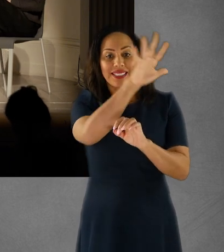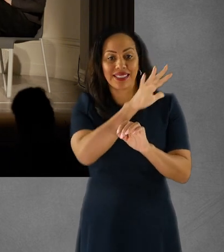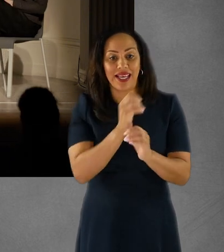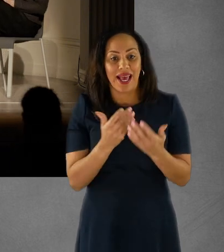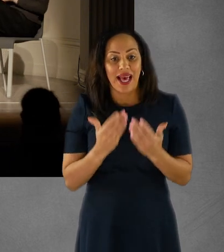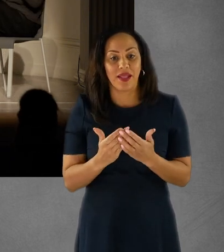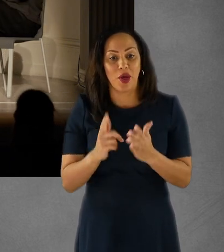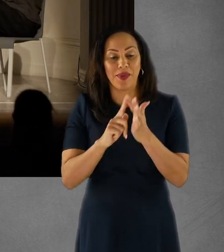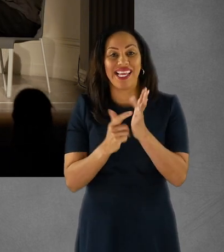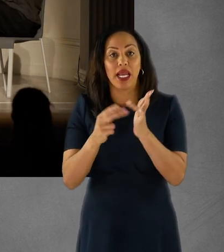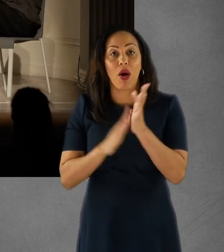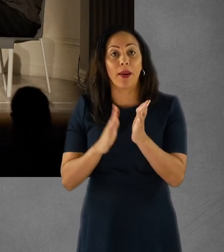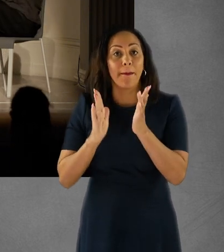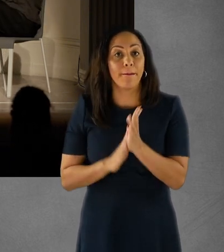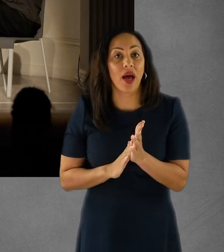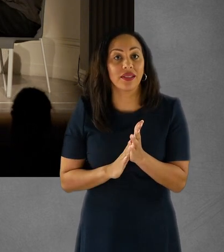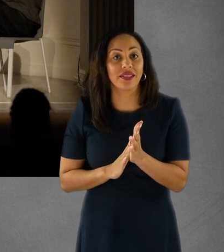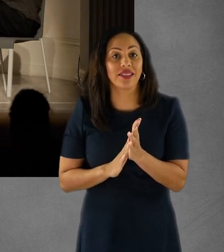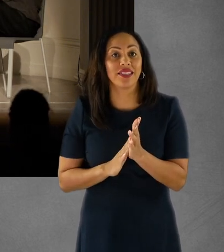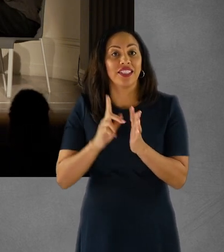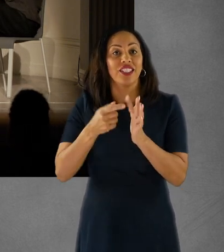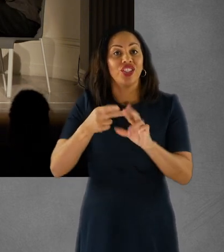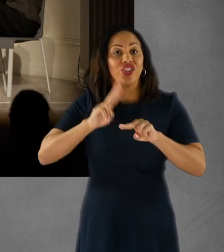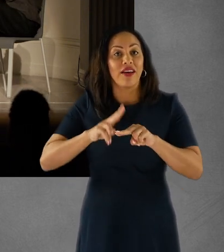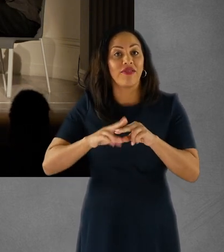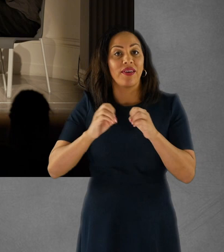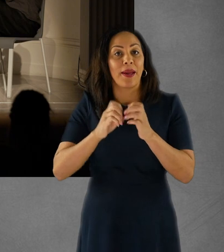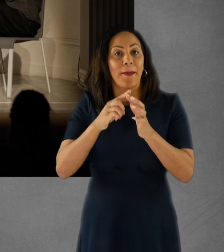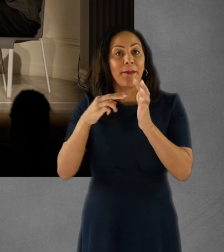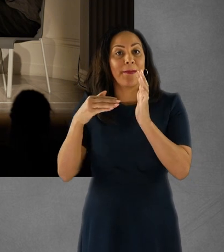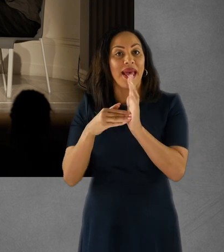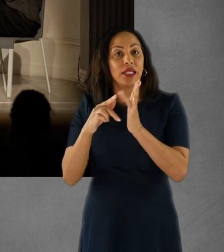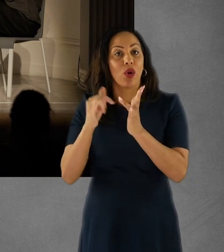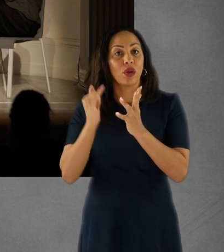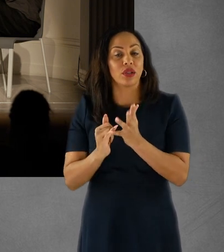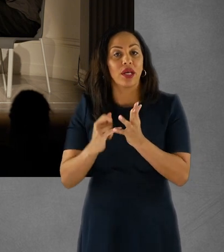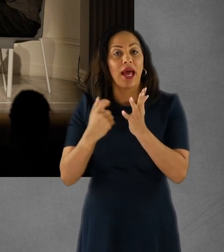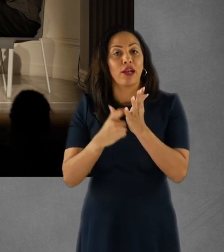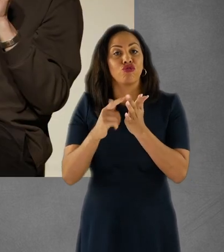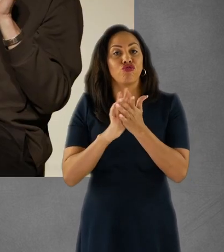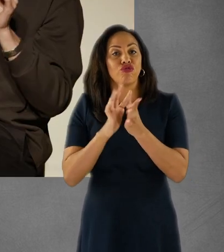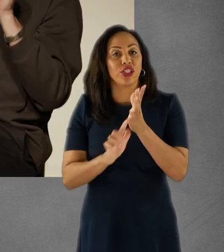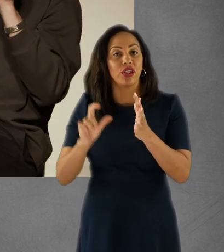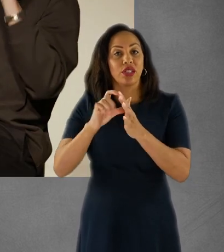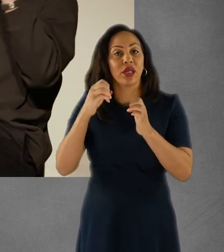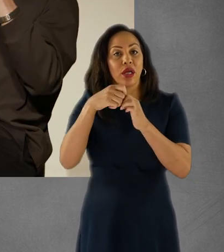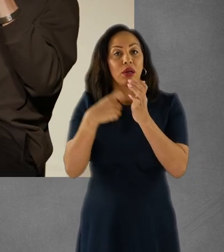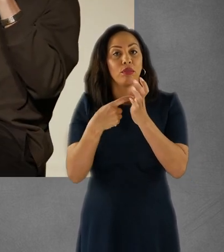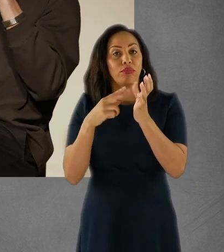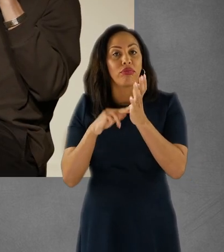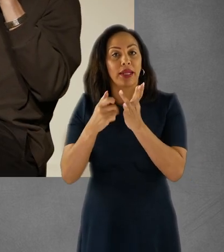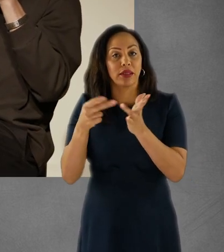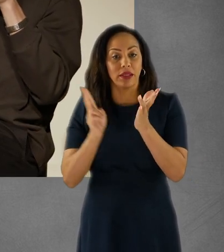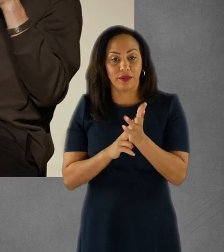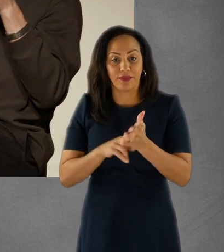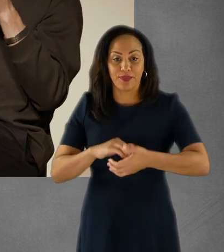to the designers of the space vehicle of Virgin Galactic, i.e. Richard Branson, and their space travels